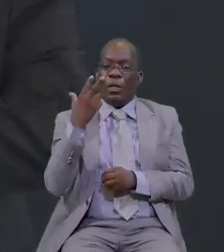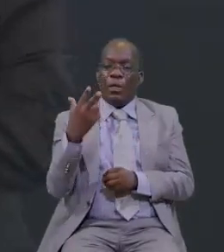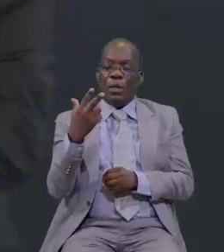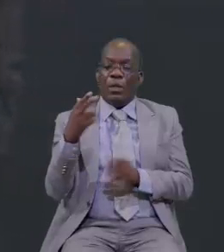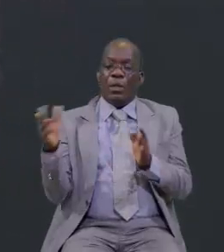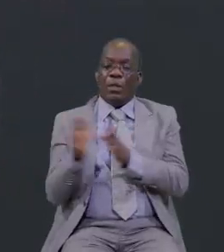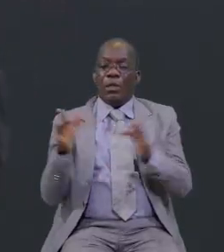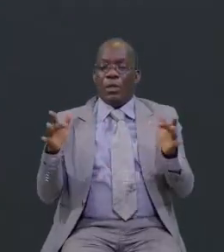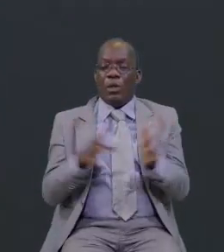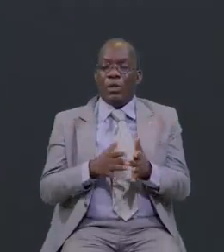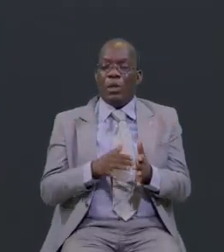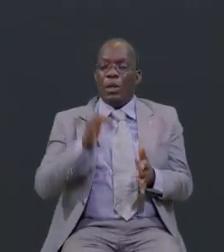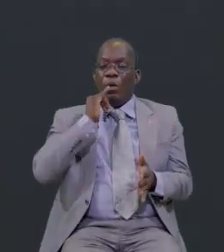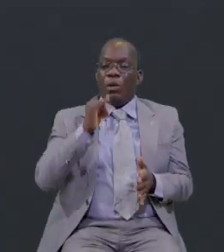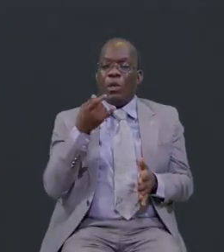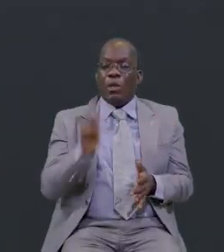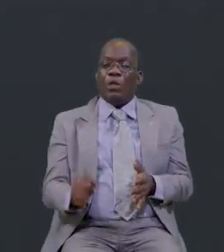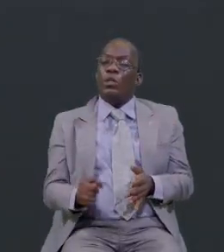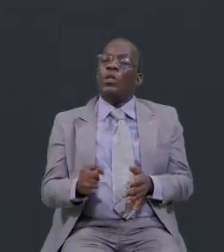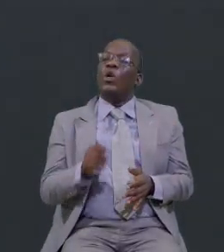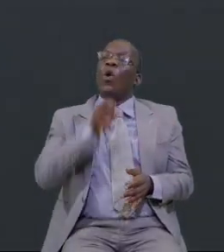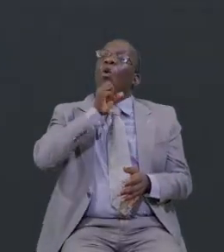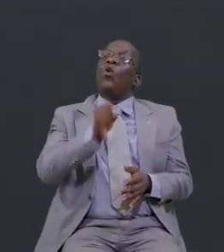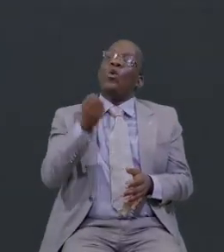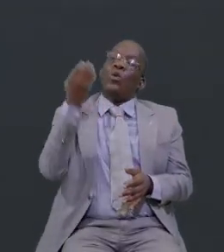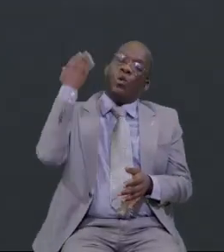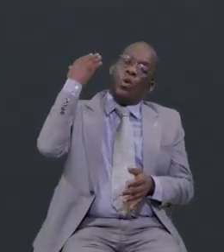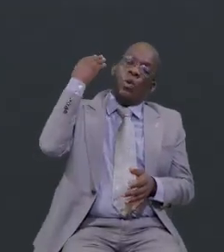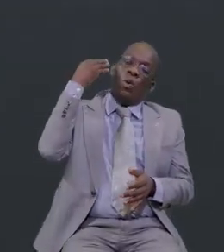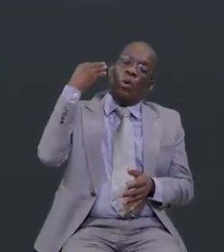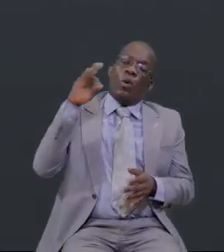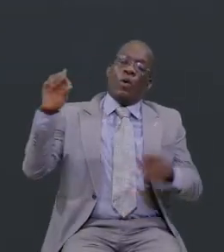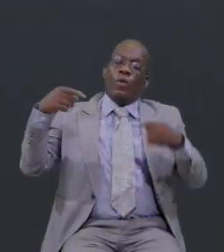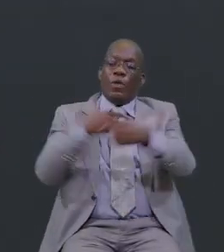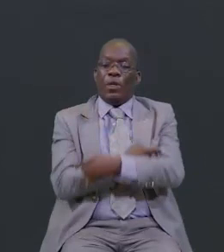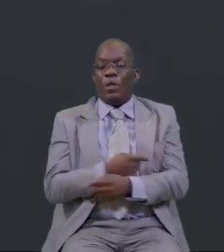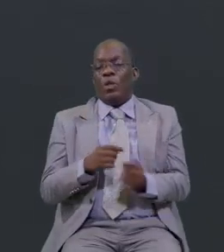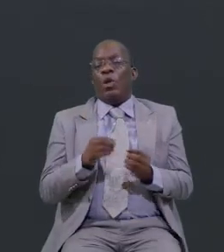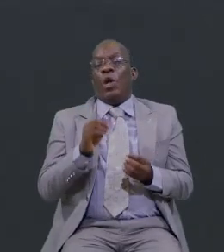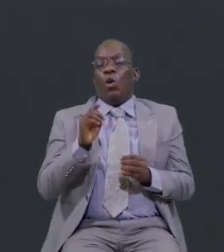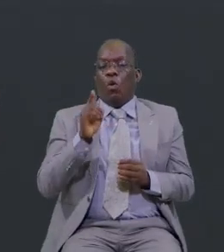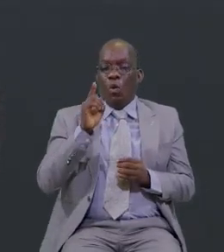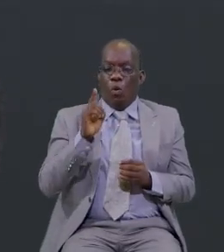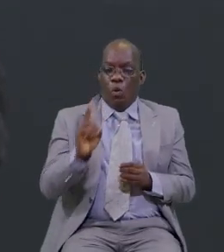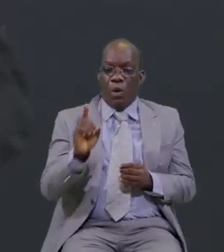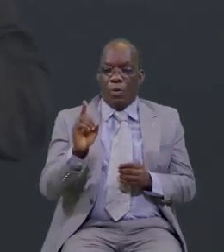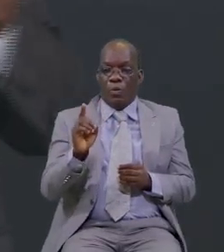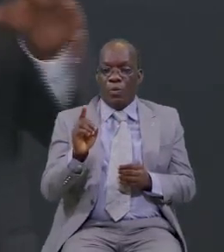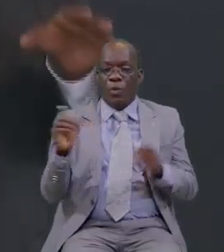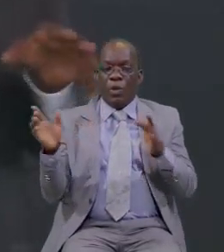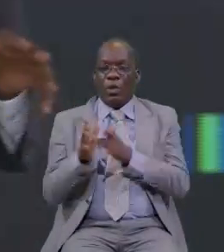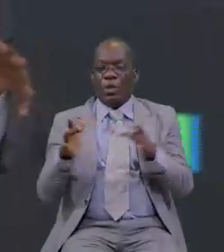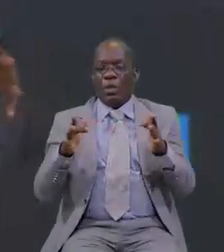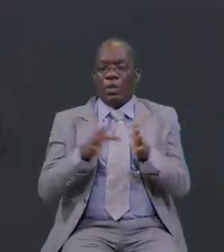the ancient of days. Pick them up one by one. Number one, Jesus the advocate.